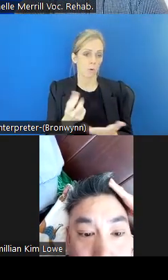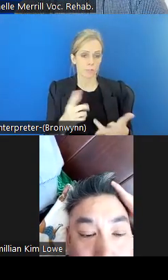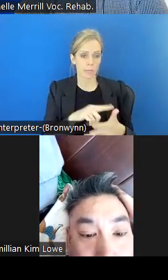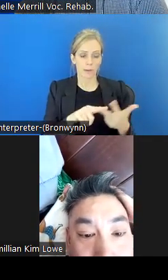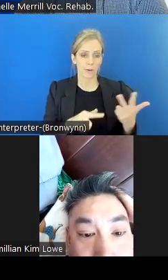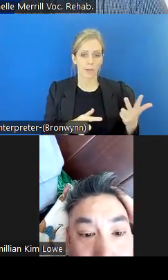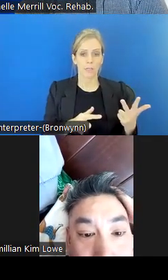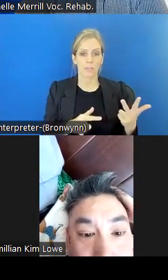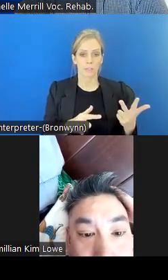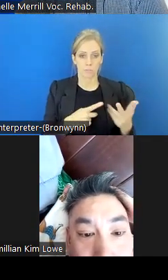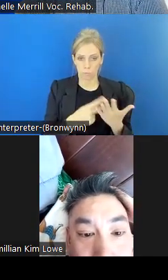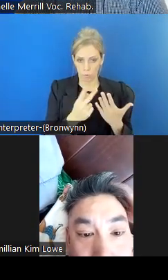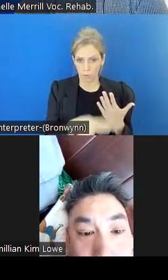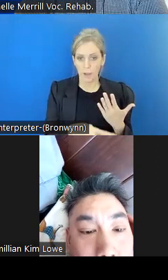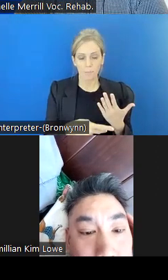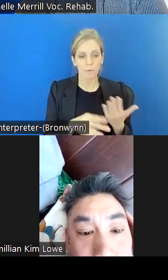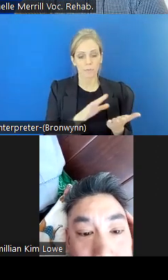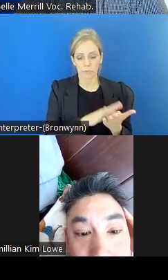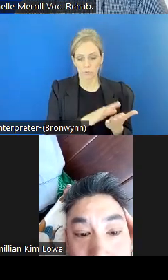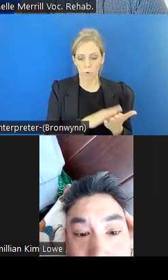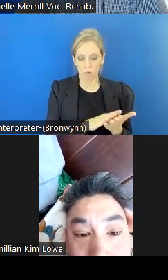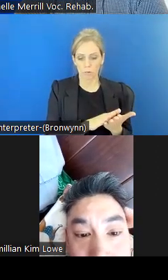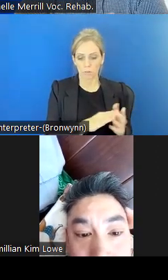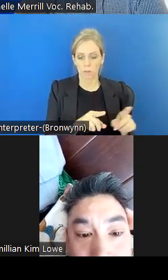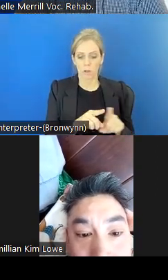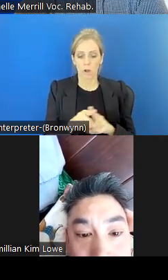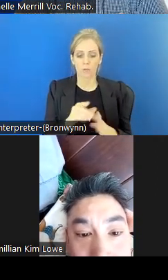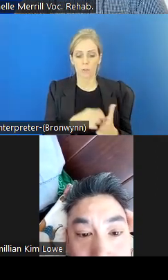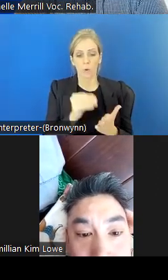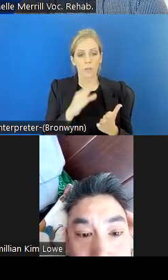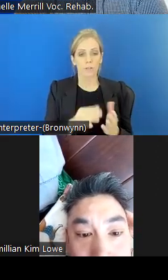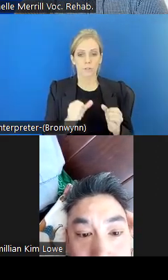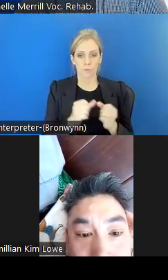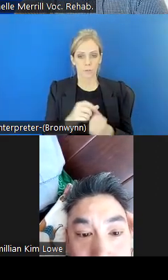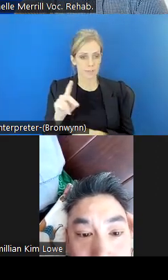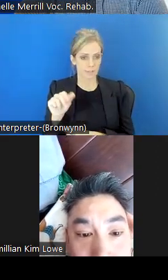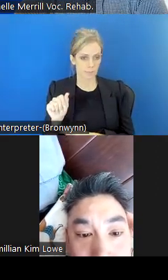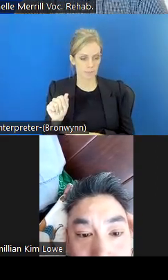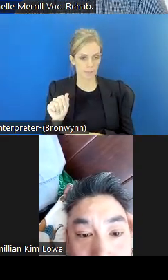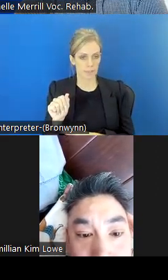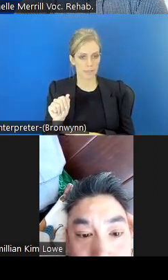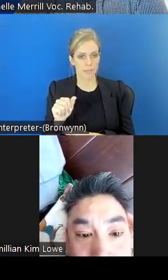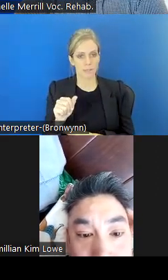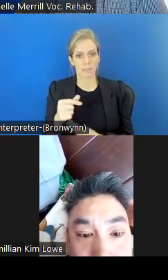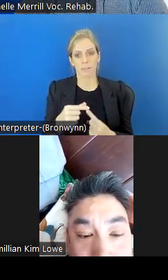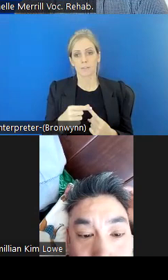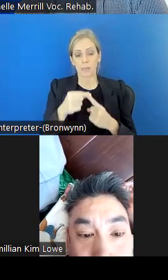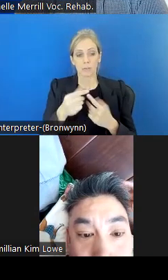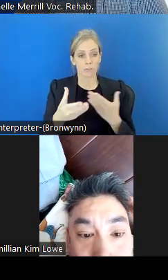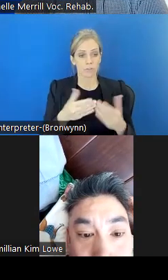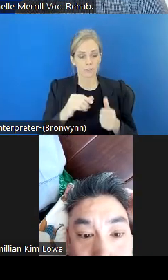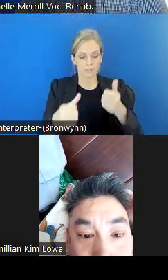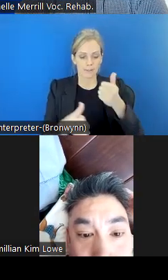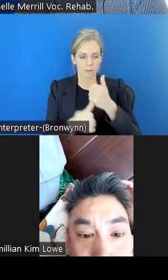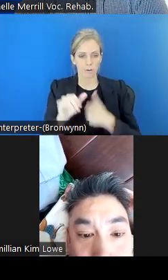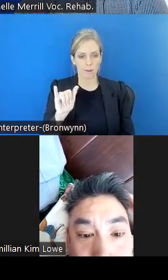And again, a student with a disability, special ed related services under IDEA, an IEP or a 504.